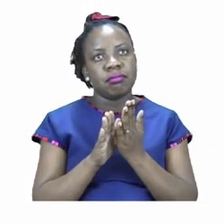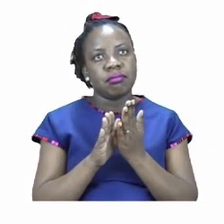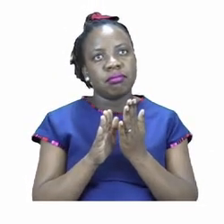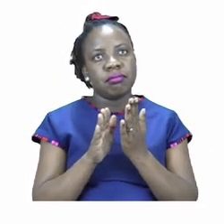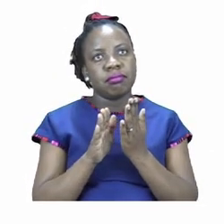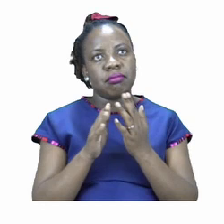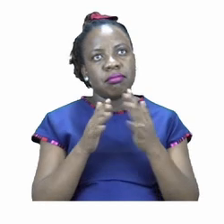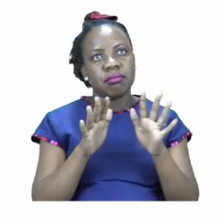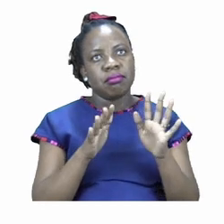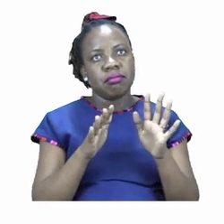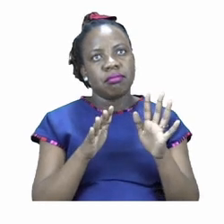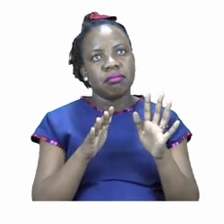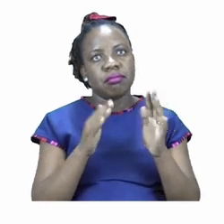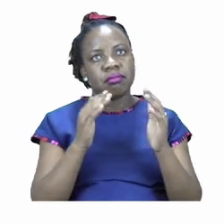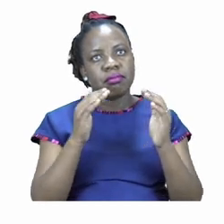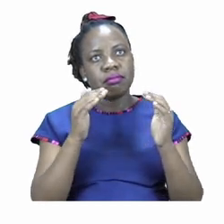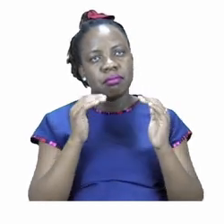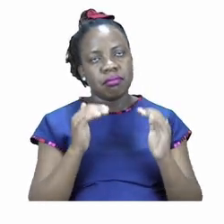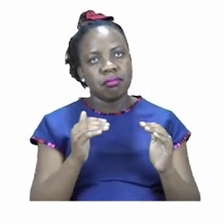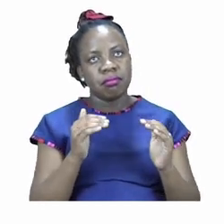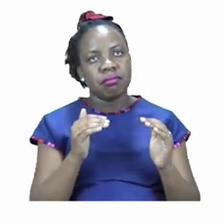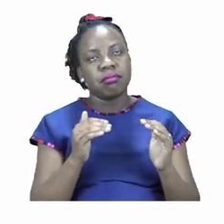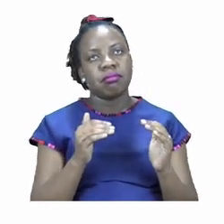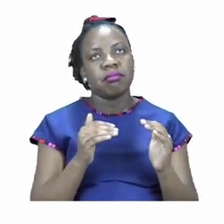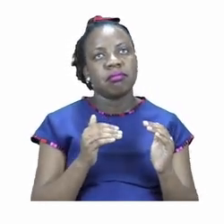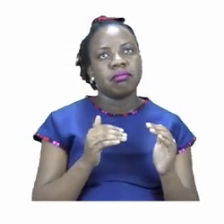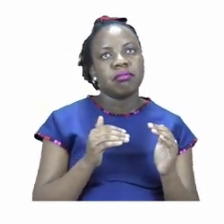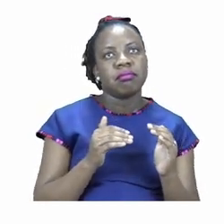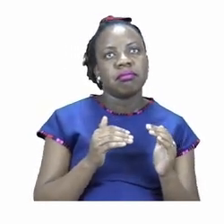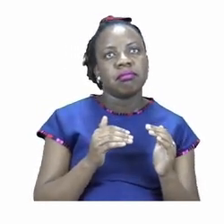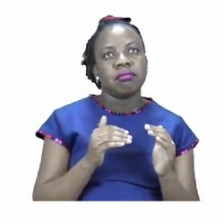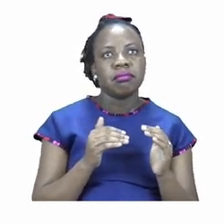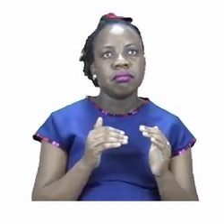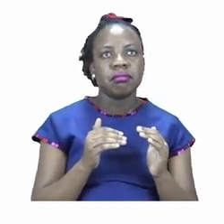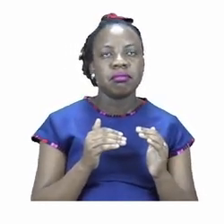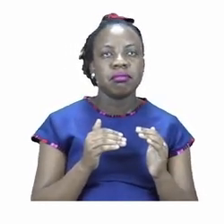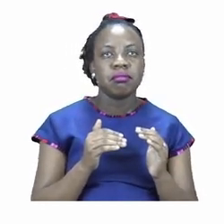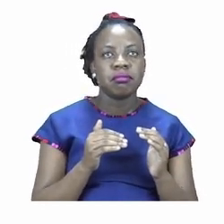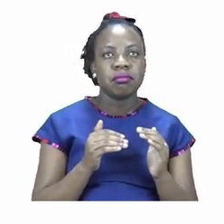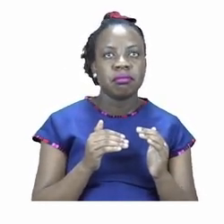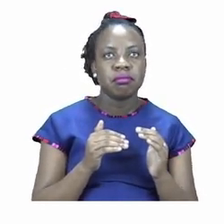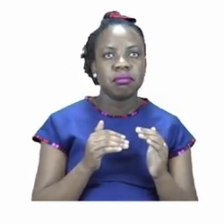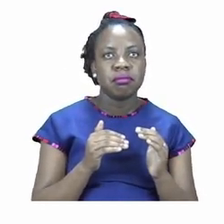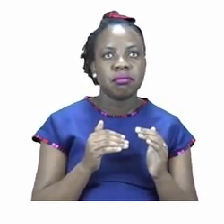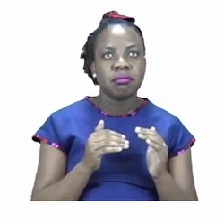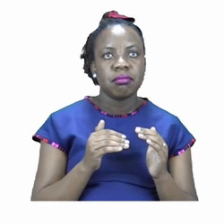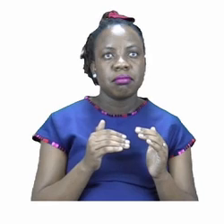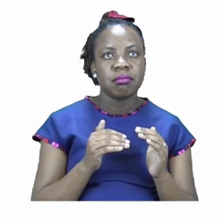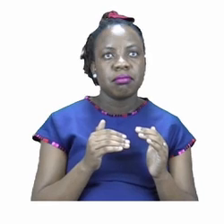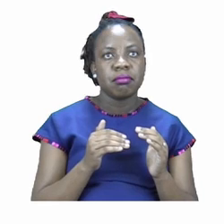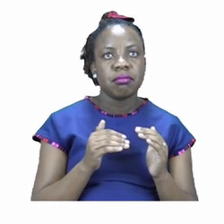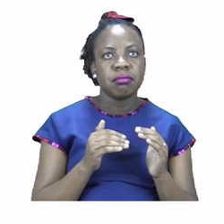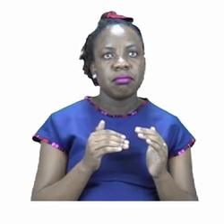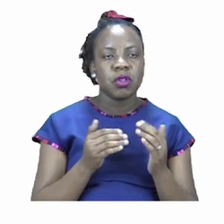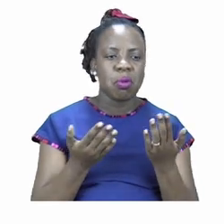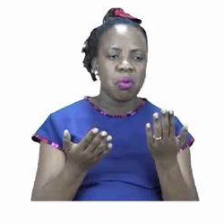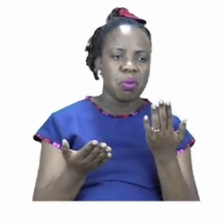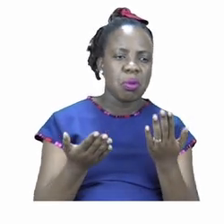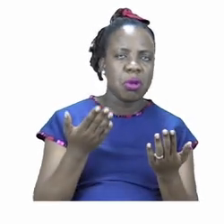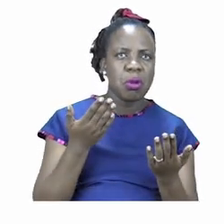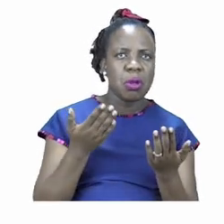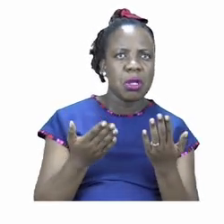or rather you have said whether it's grams or kilograms, you now need to do comparisons for number